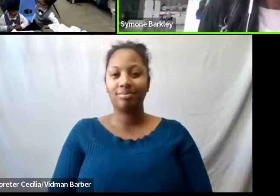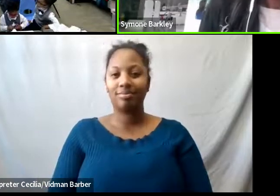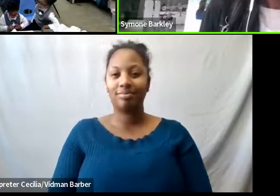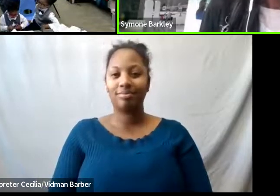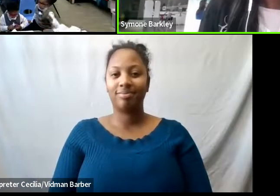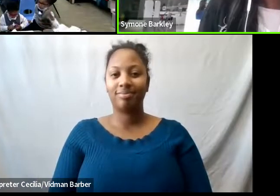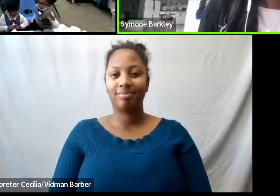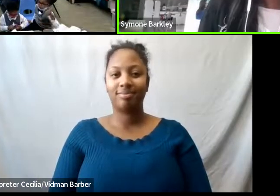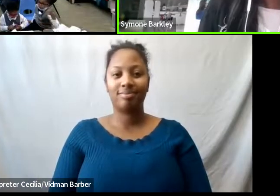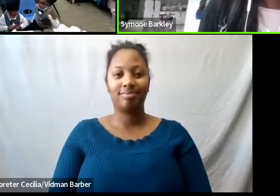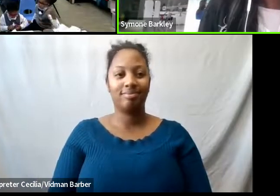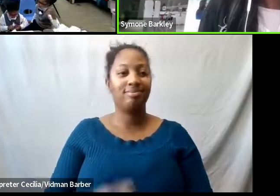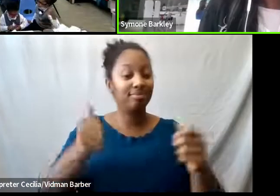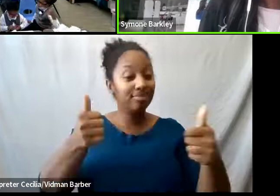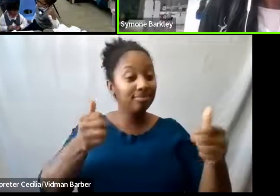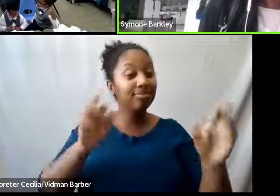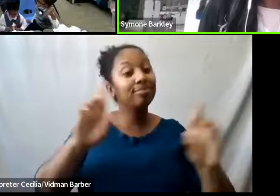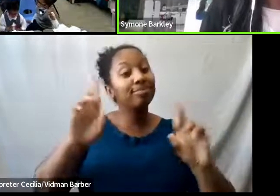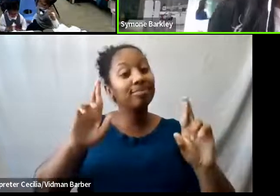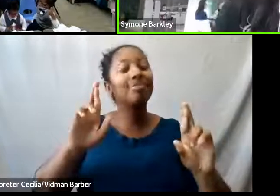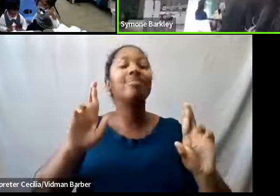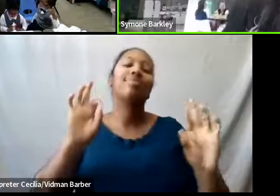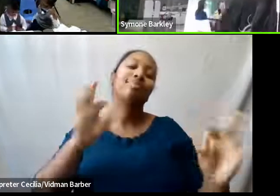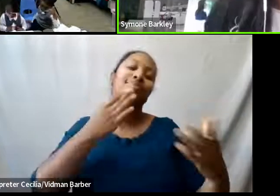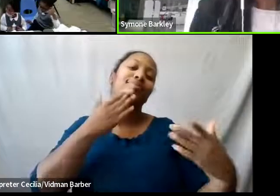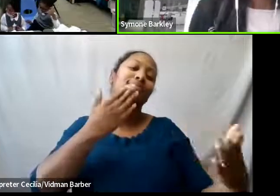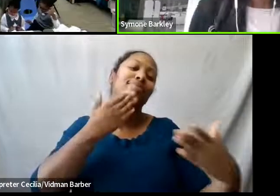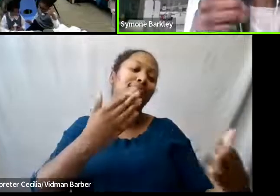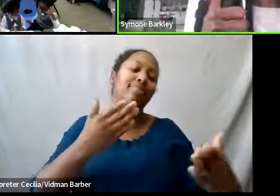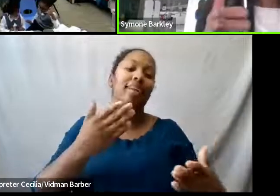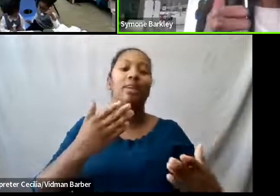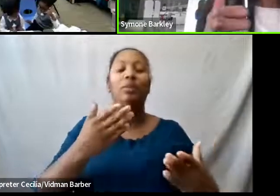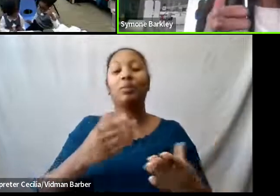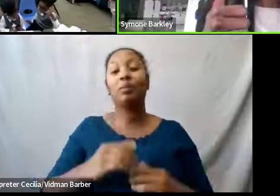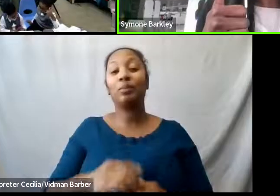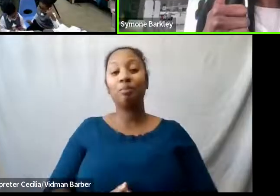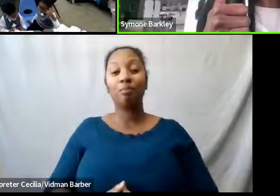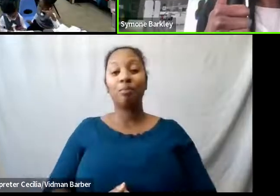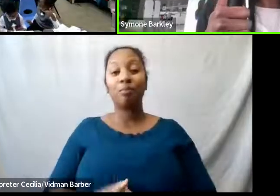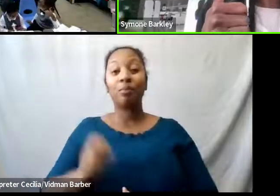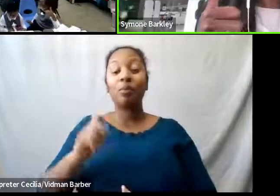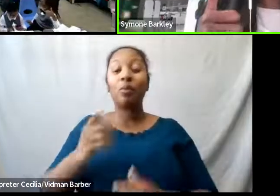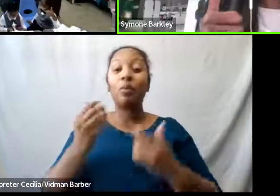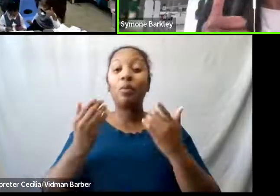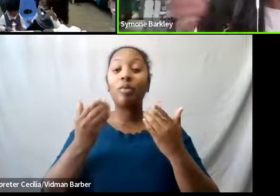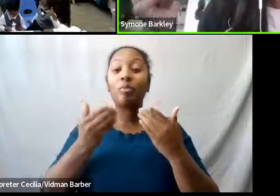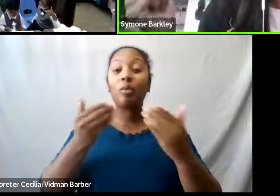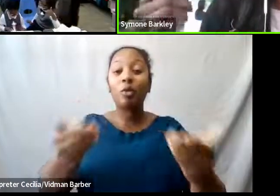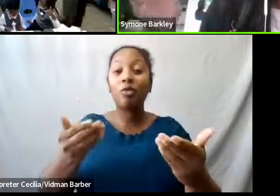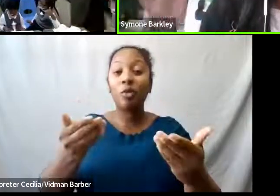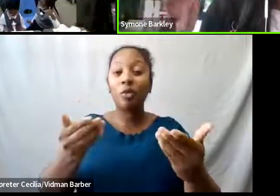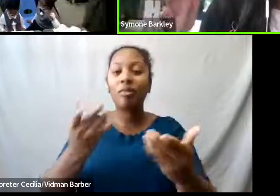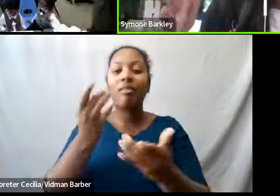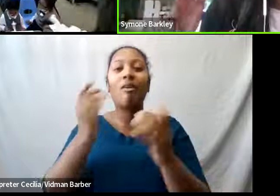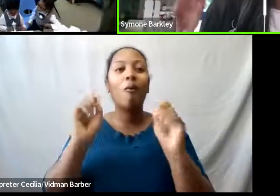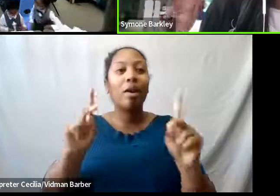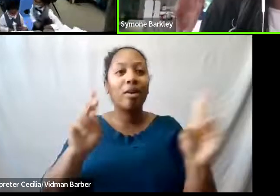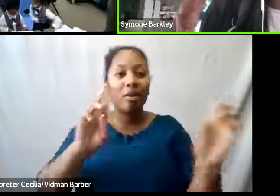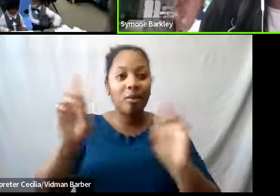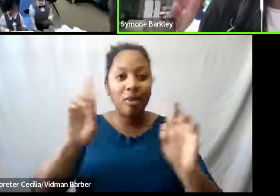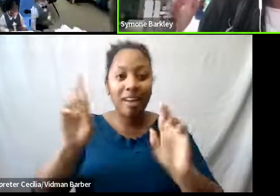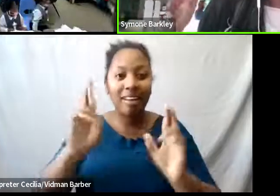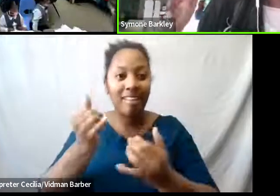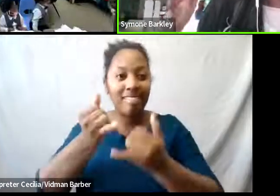We're ready? Okay, thank you, Miss Grant. I got you. Okay, so we got to go ahead to move on to the next step. Okay, y'all, this is the last step